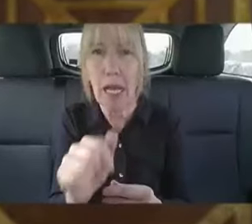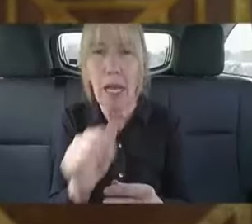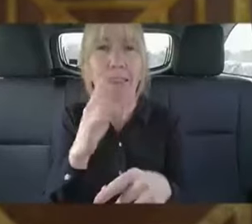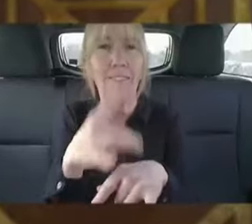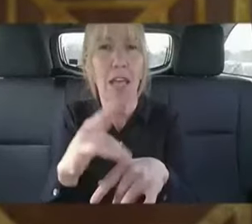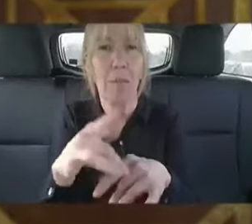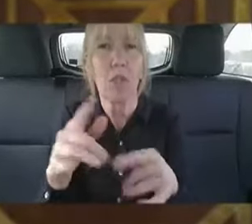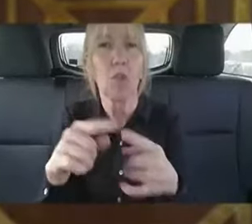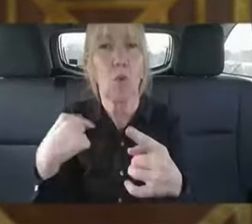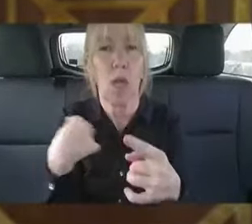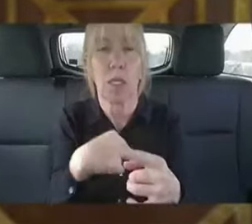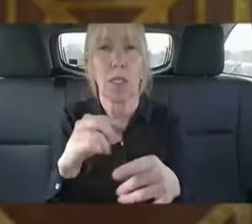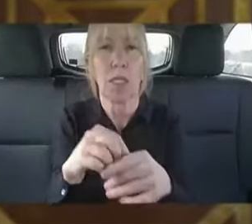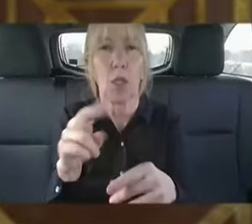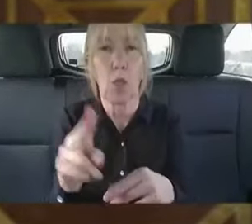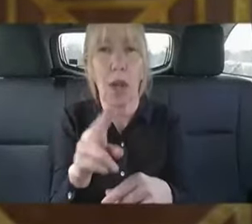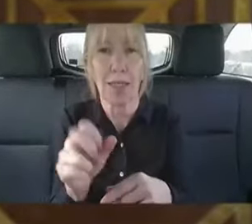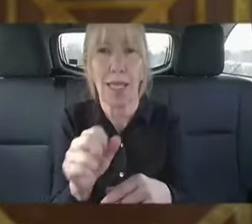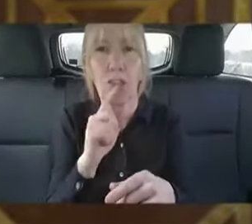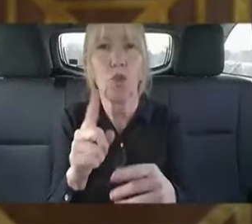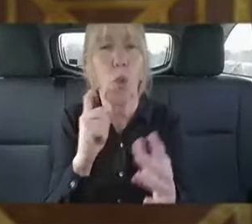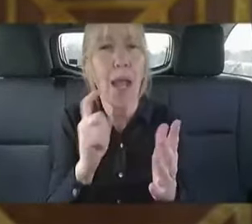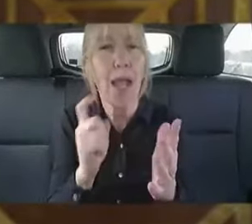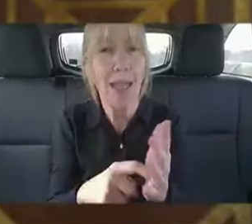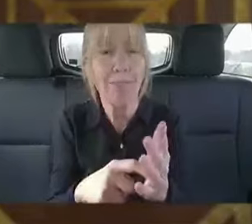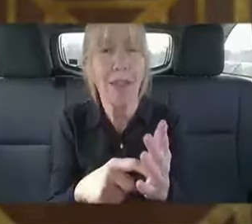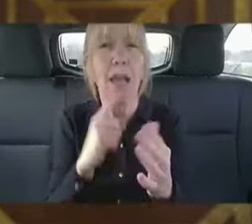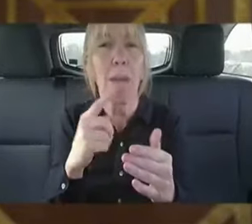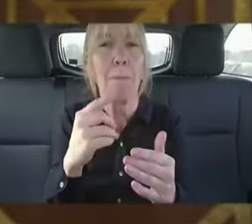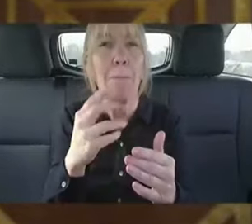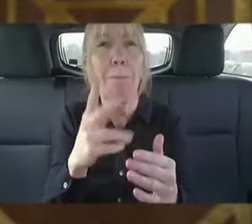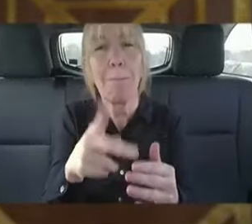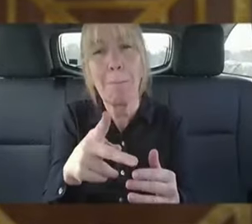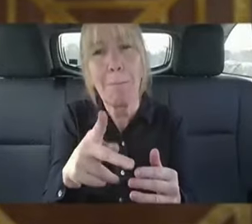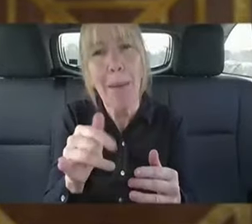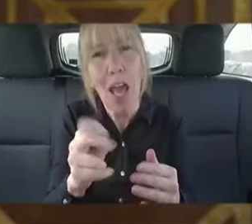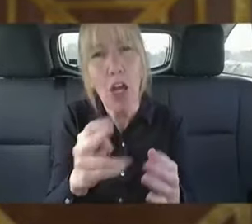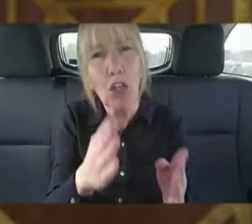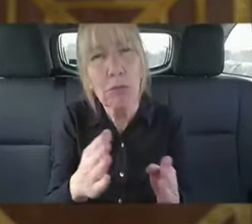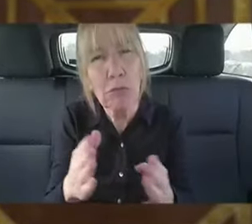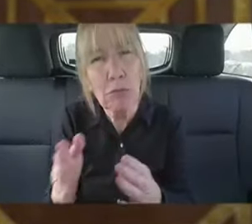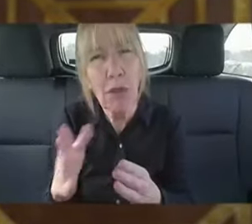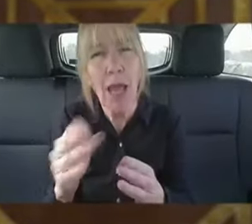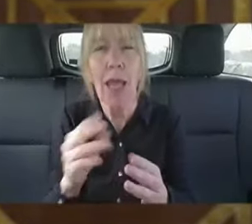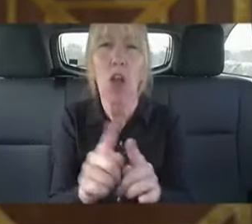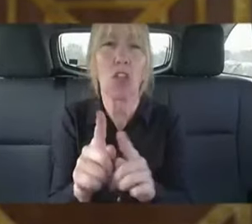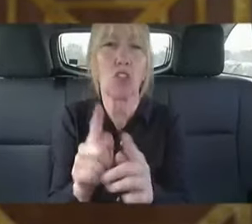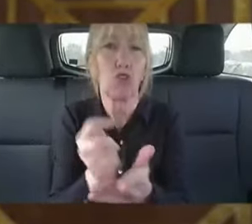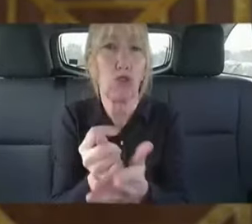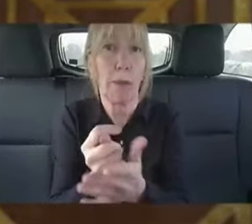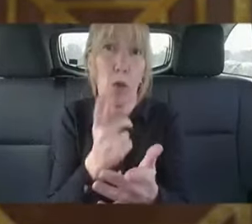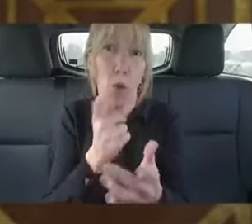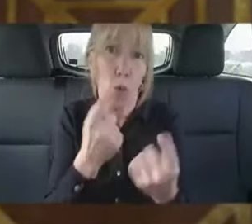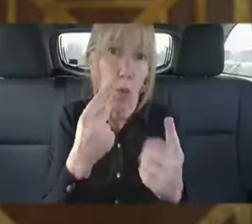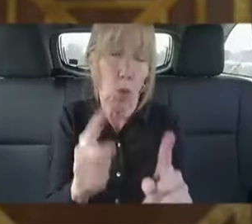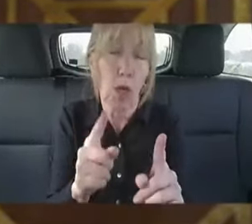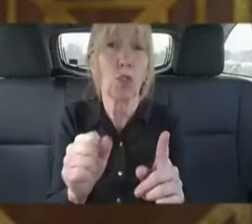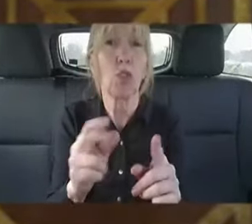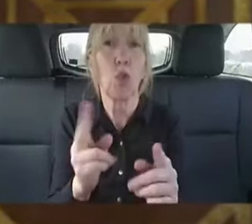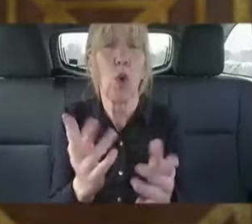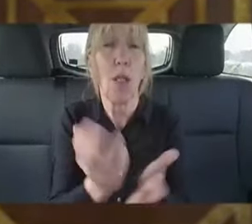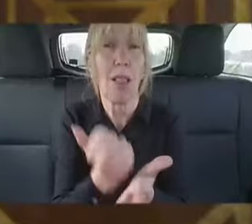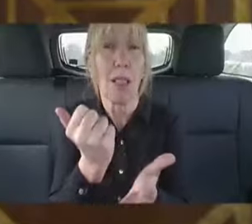U.S. to help us identify patterns and potentially also treatments at work. So leveraging, this is an